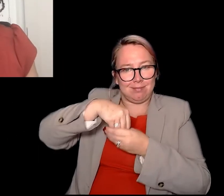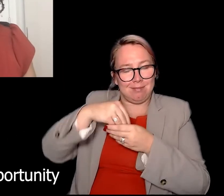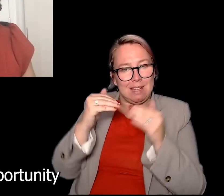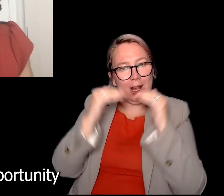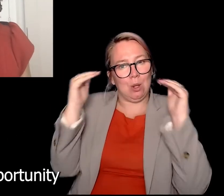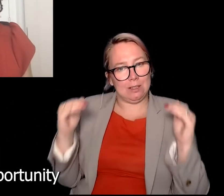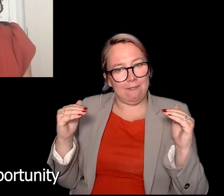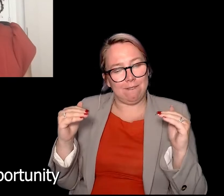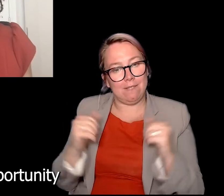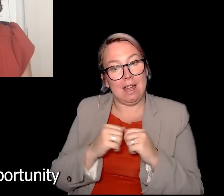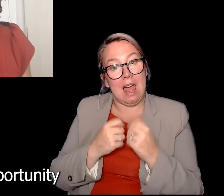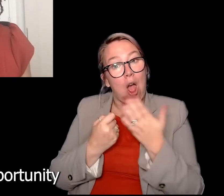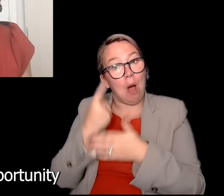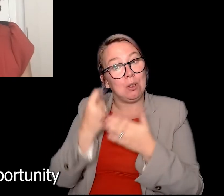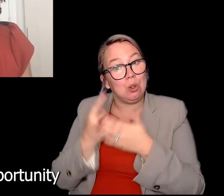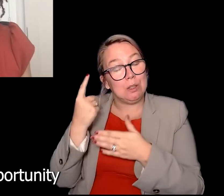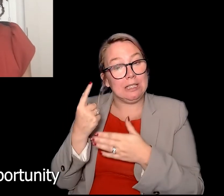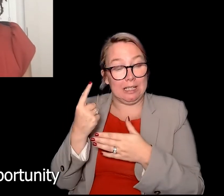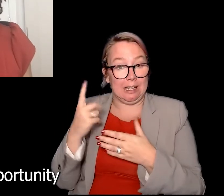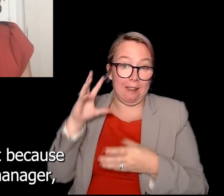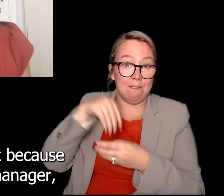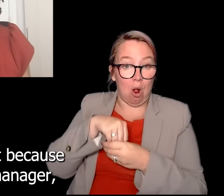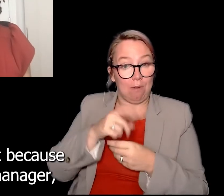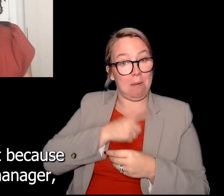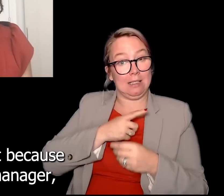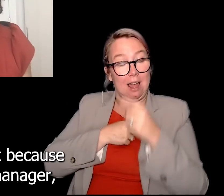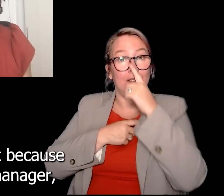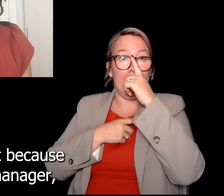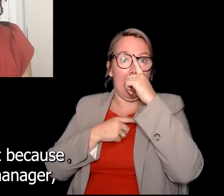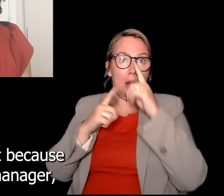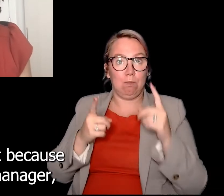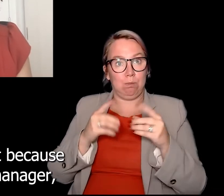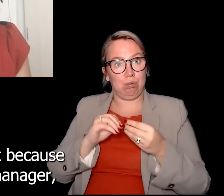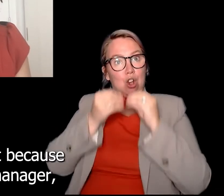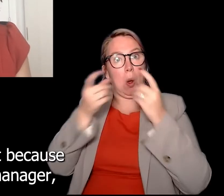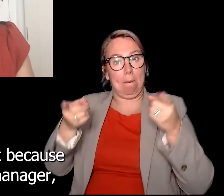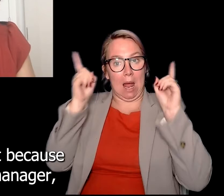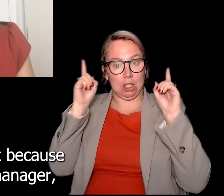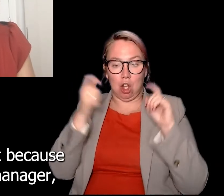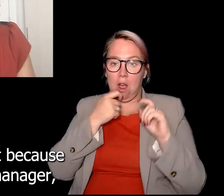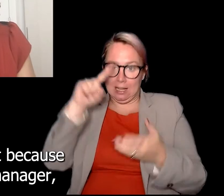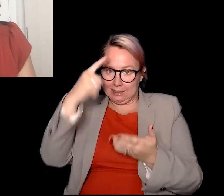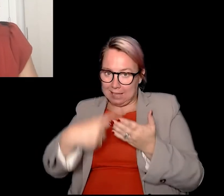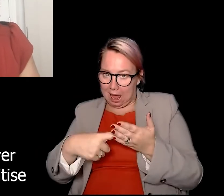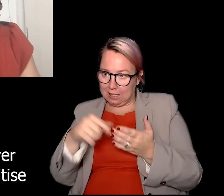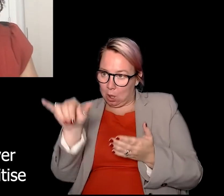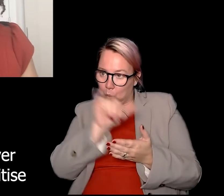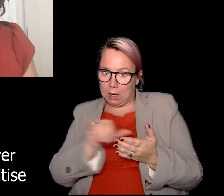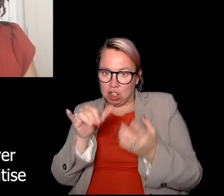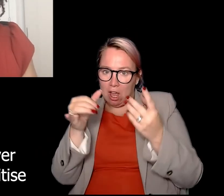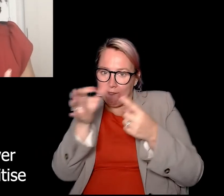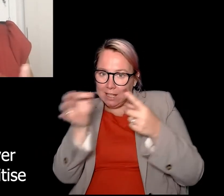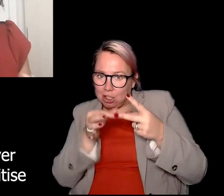inclusive, you know, for lots of folks. And I did actually get the opportunity to play a firsthand role in that because, like you said, as a product manager, we